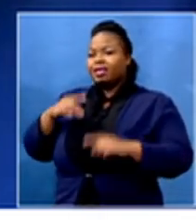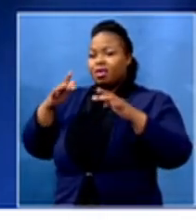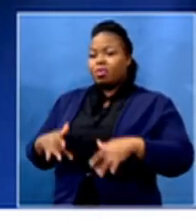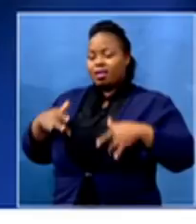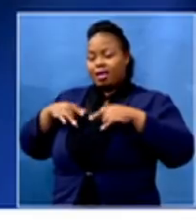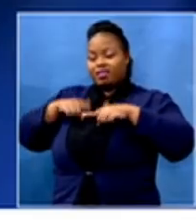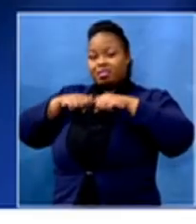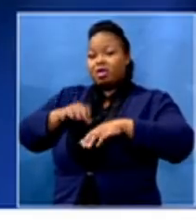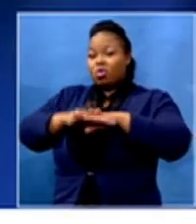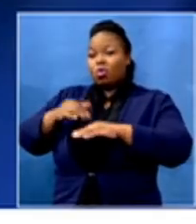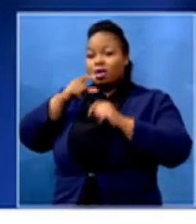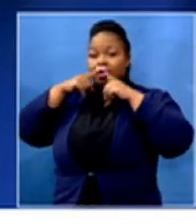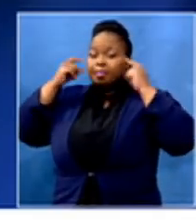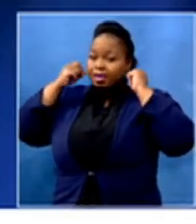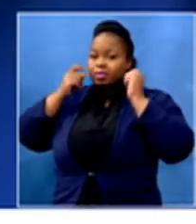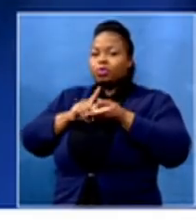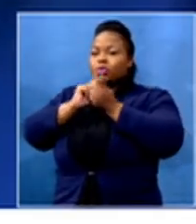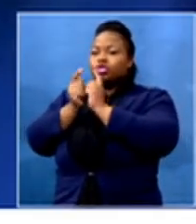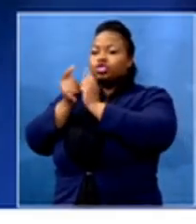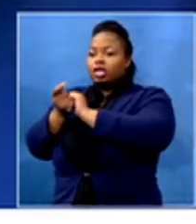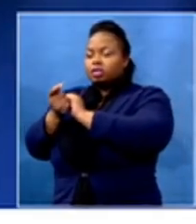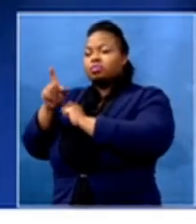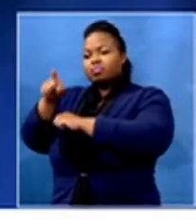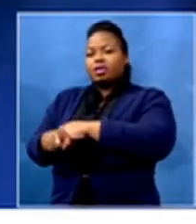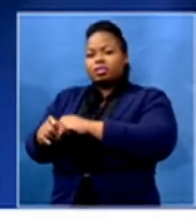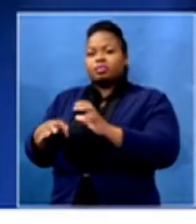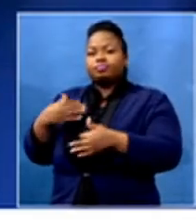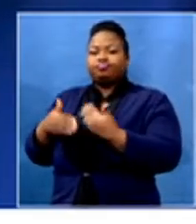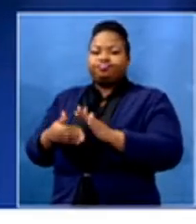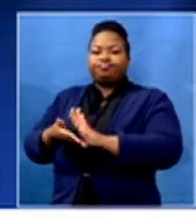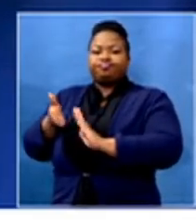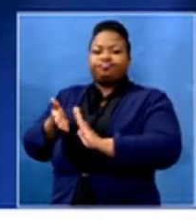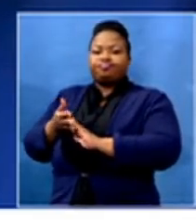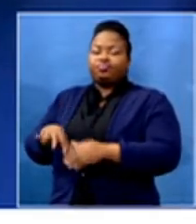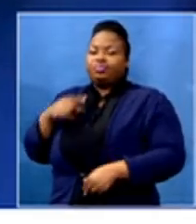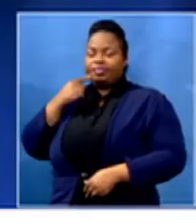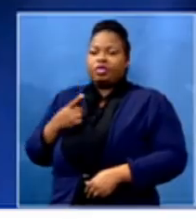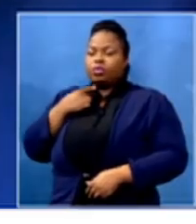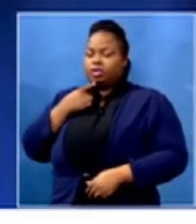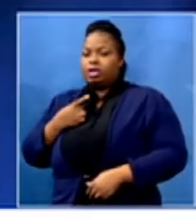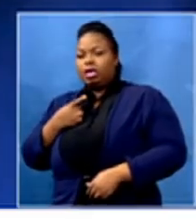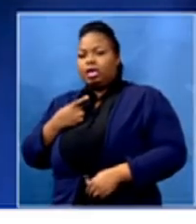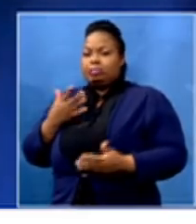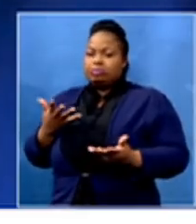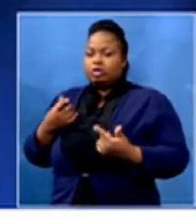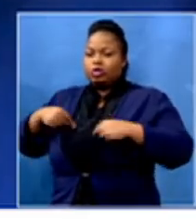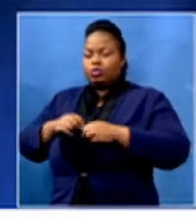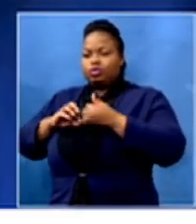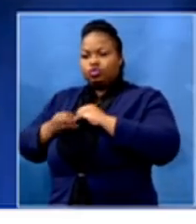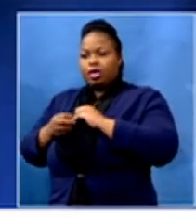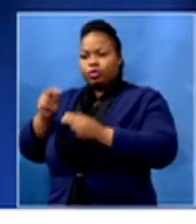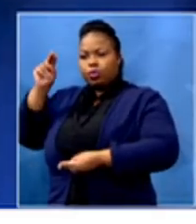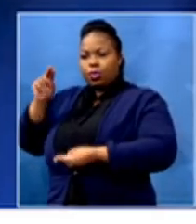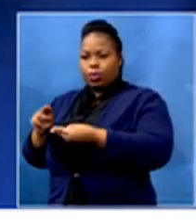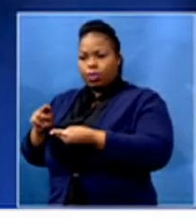so these changes are going to be what we have to do to be able to say, on the one side, we are trying to contain the